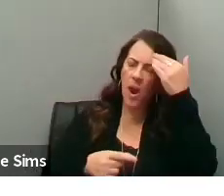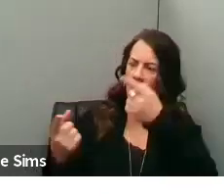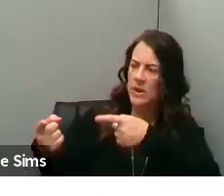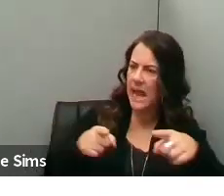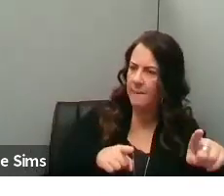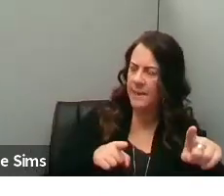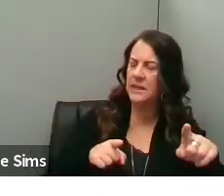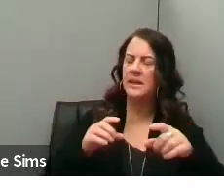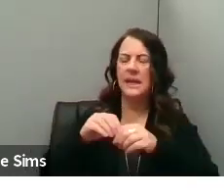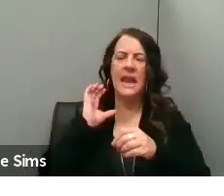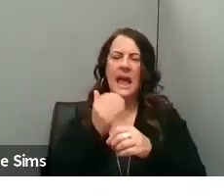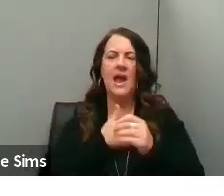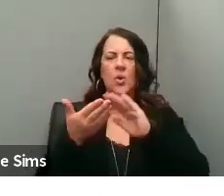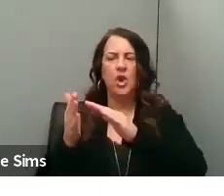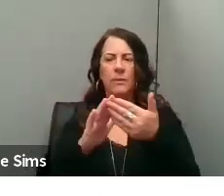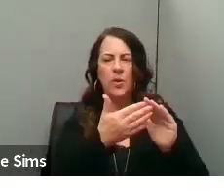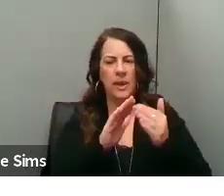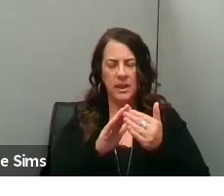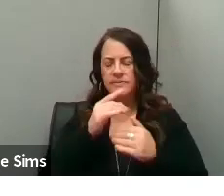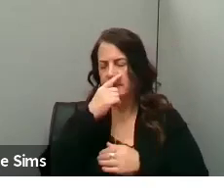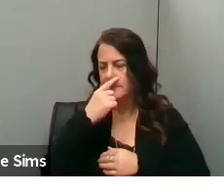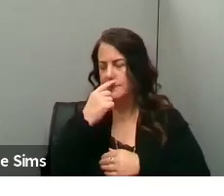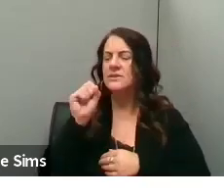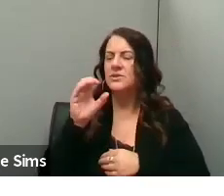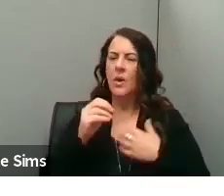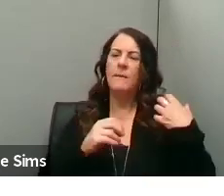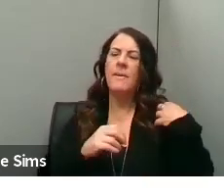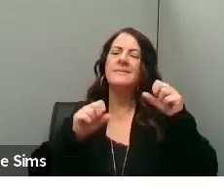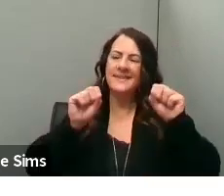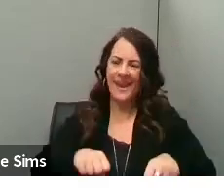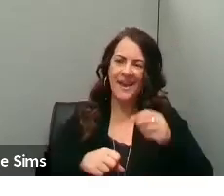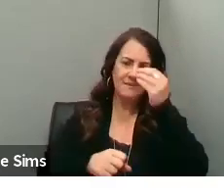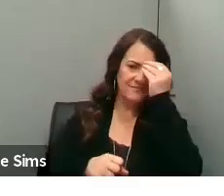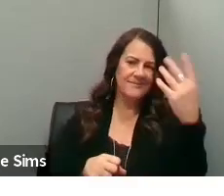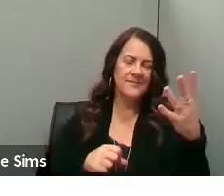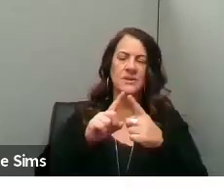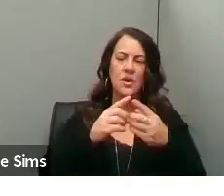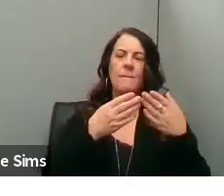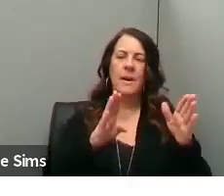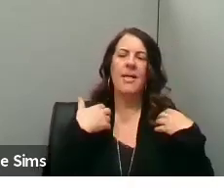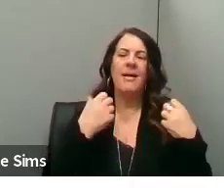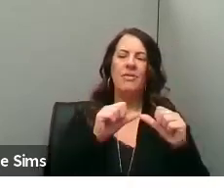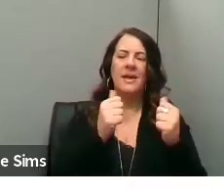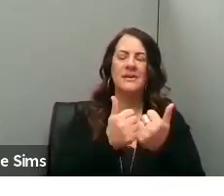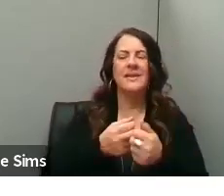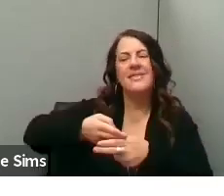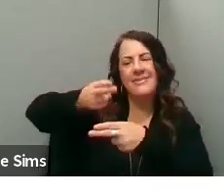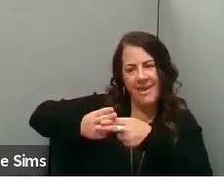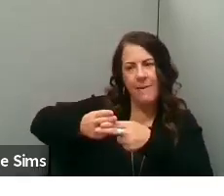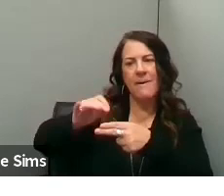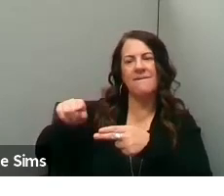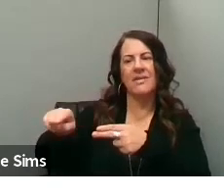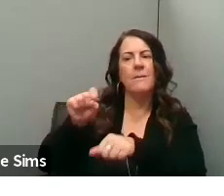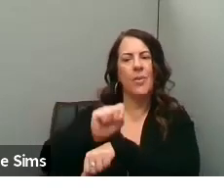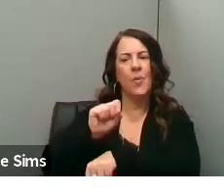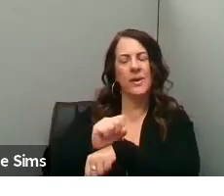Ed would be able to report that Zara tested positive to the local public health agency.